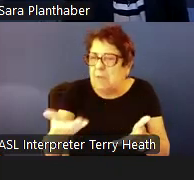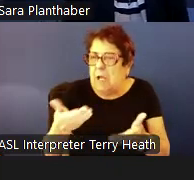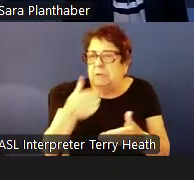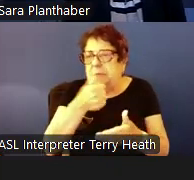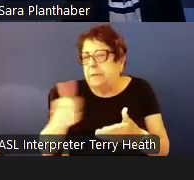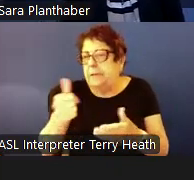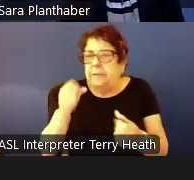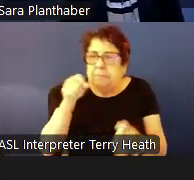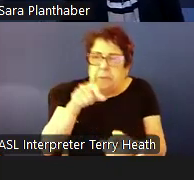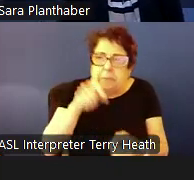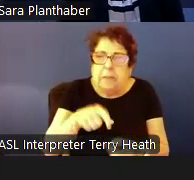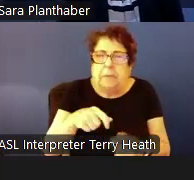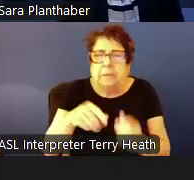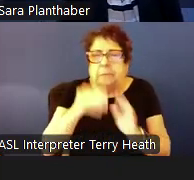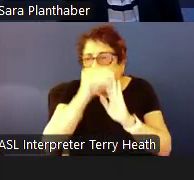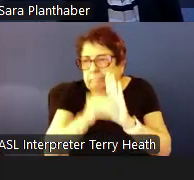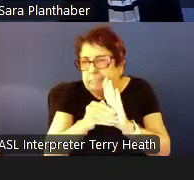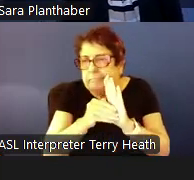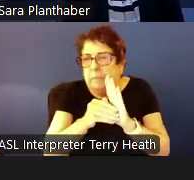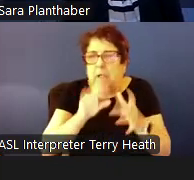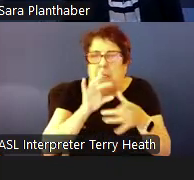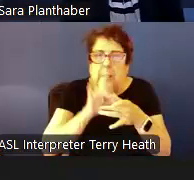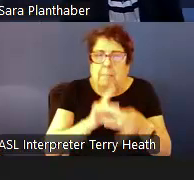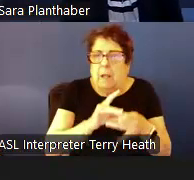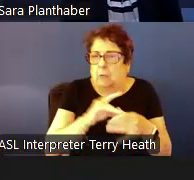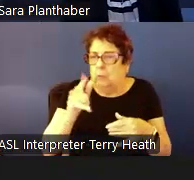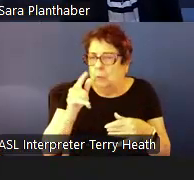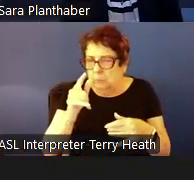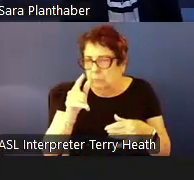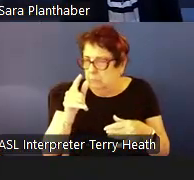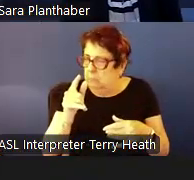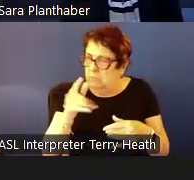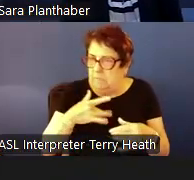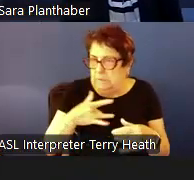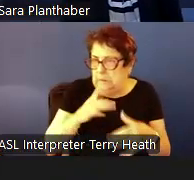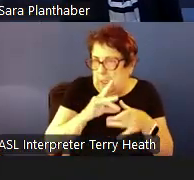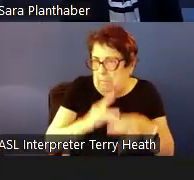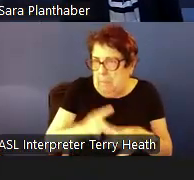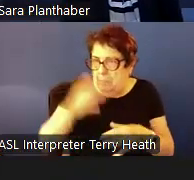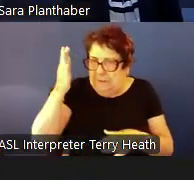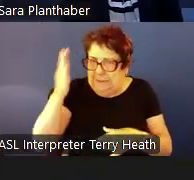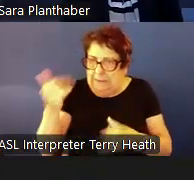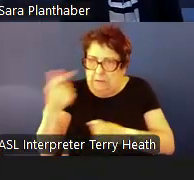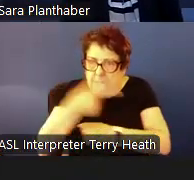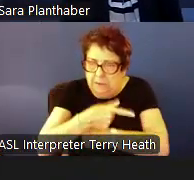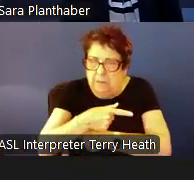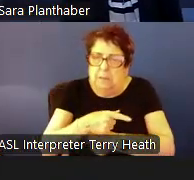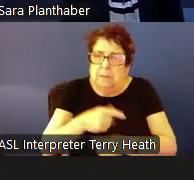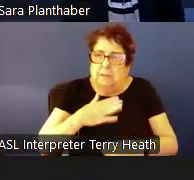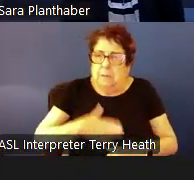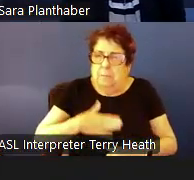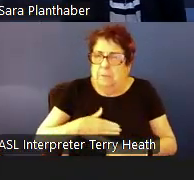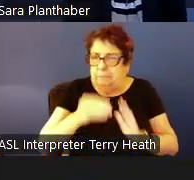the presentation that you saw today, we would ask that you please complete the survey. The link is in the